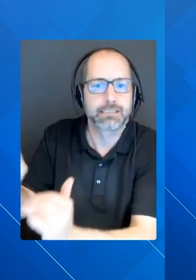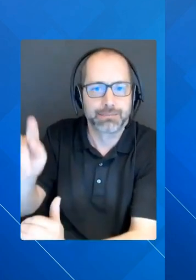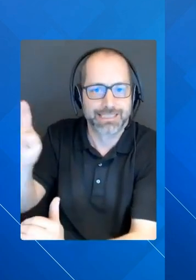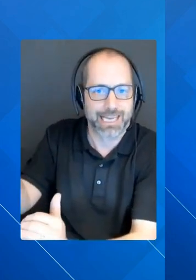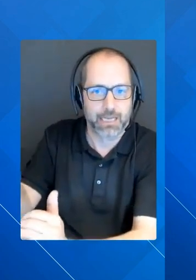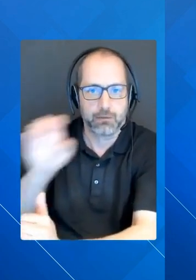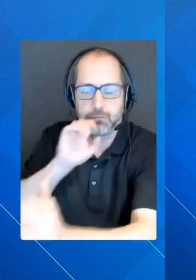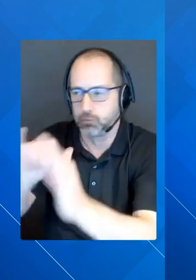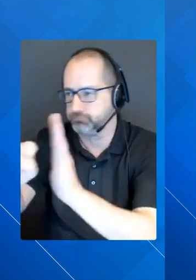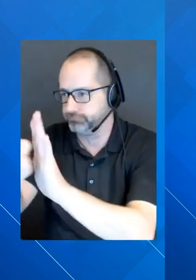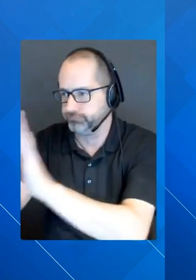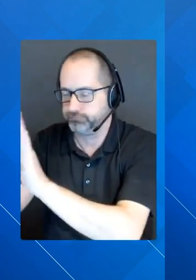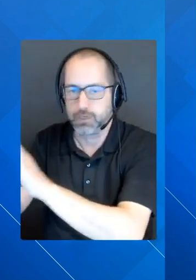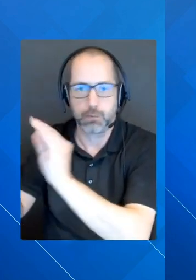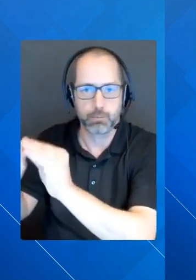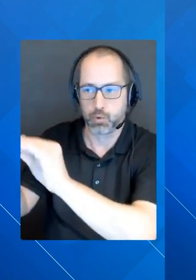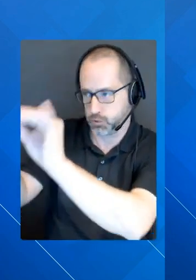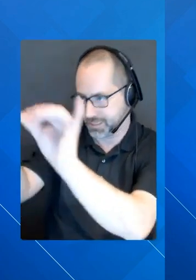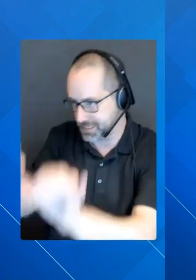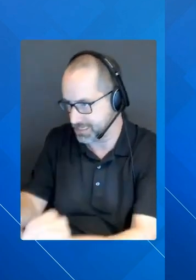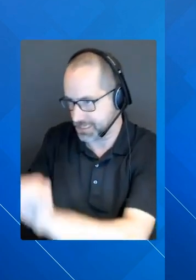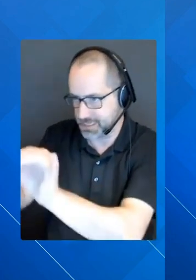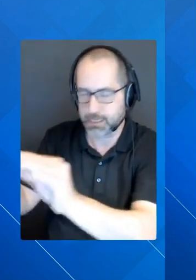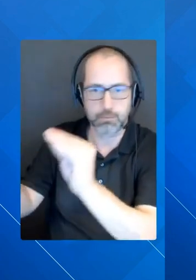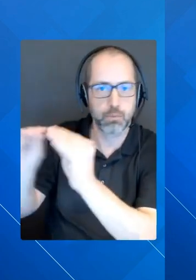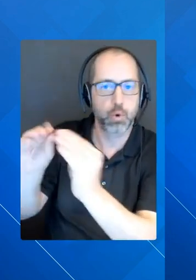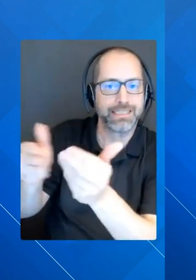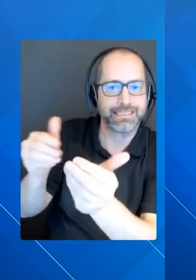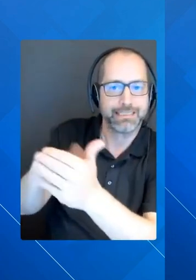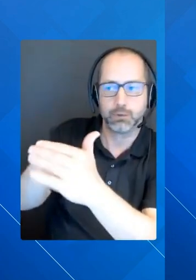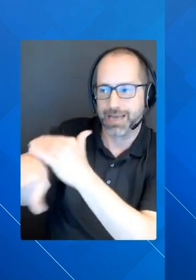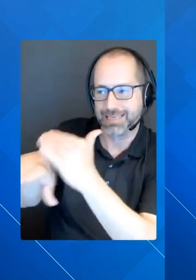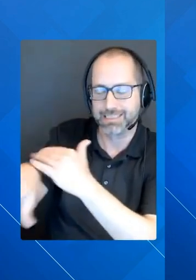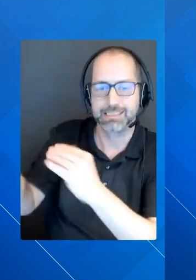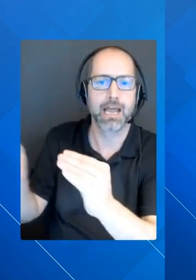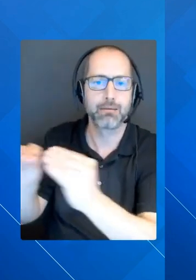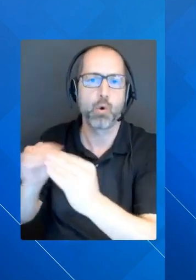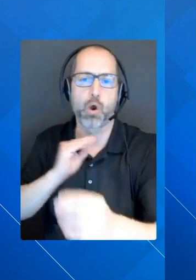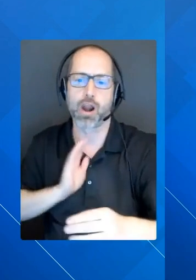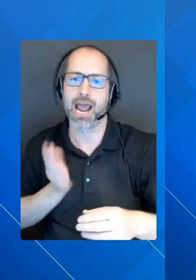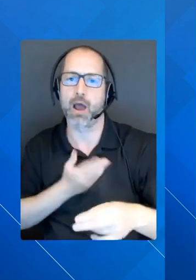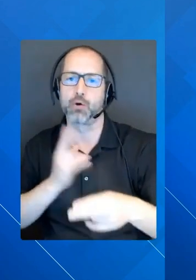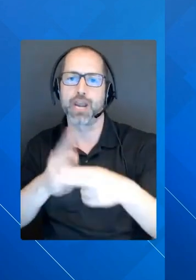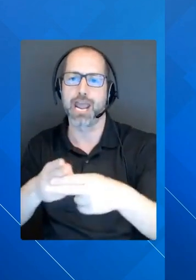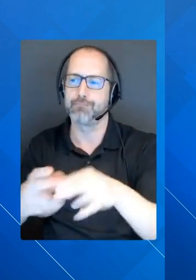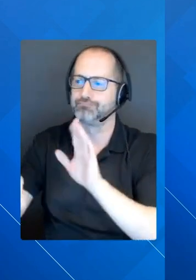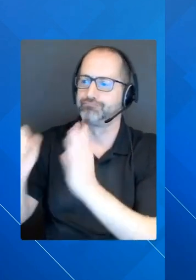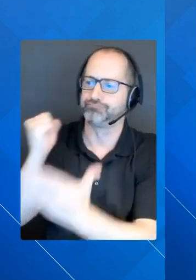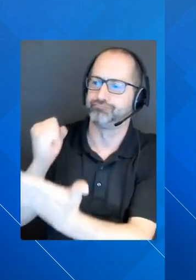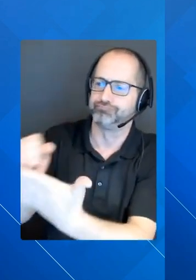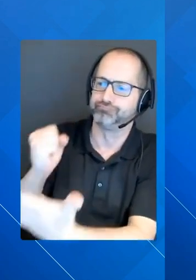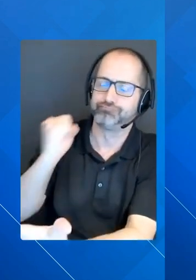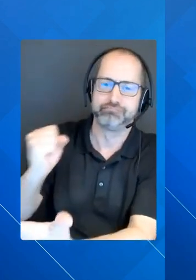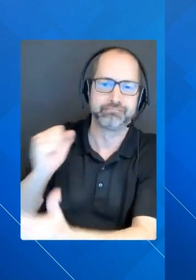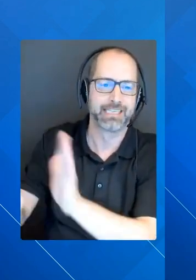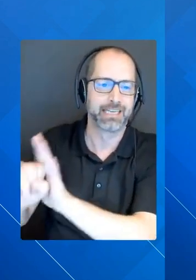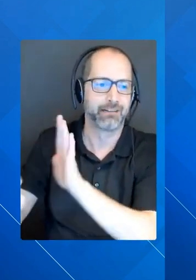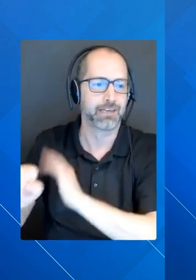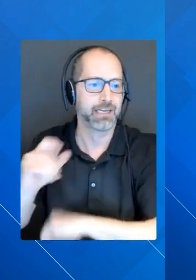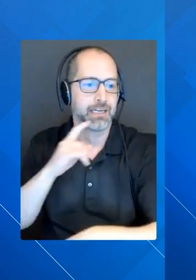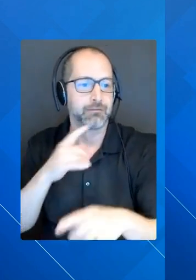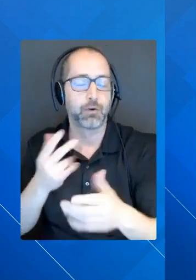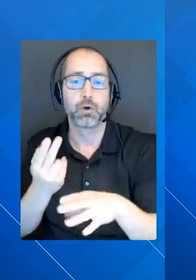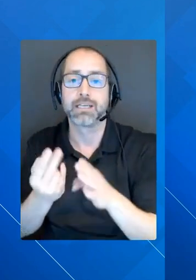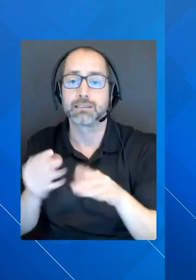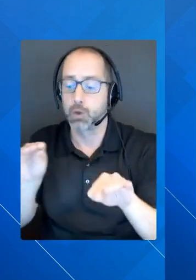consistent, accessible, and for a more branded look. This is how someone with a motor disability like painful